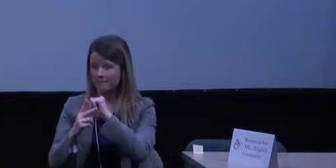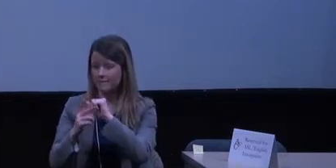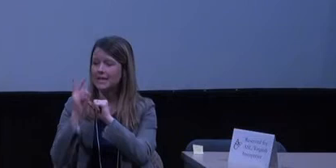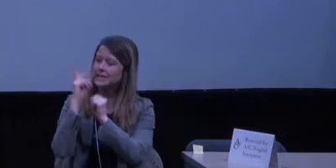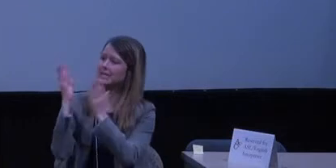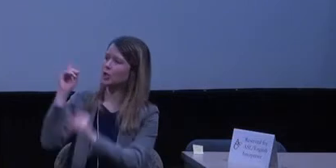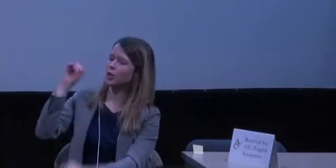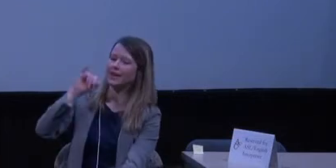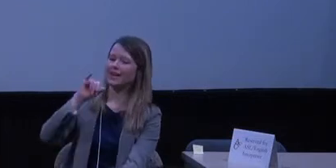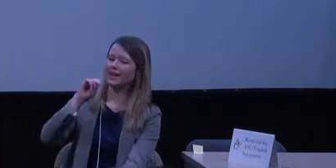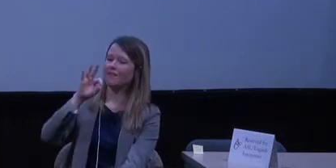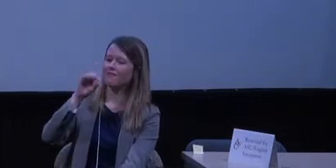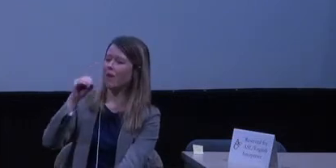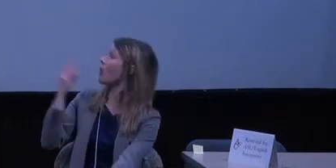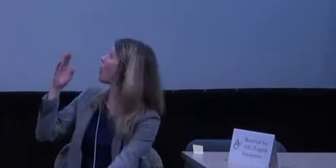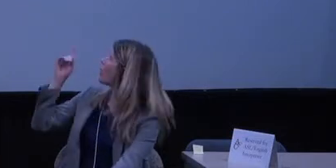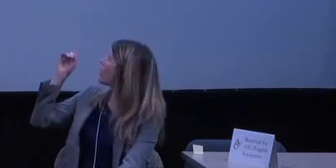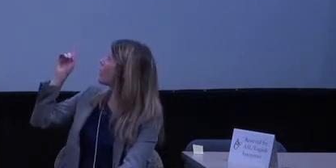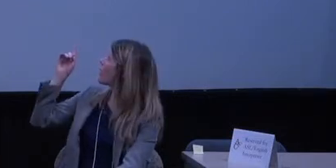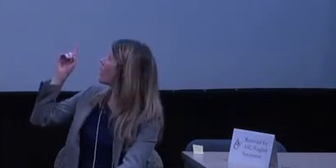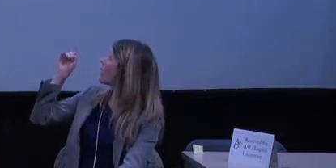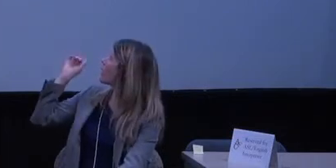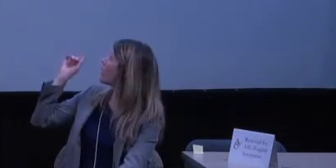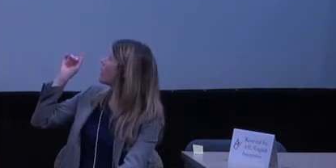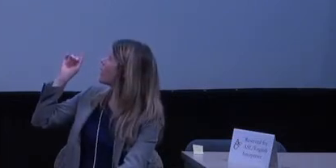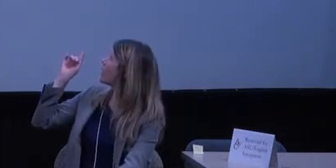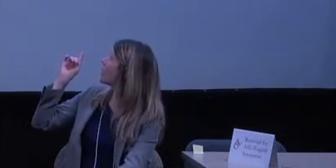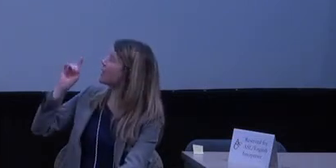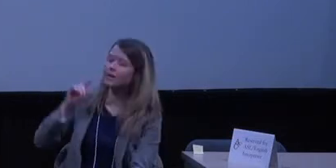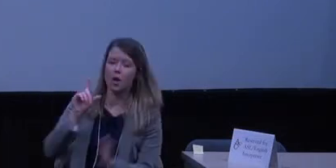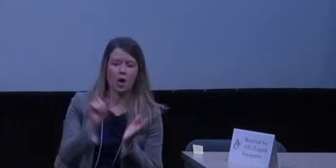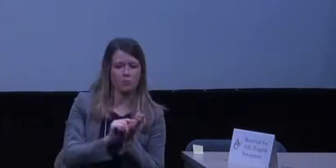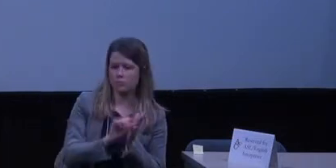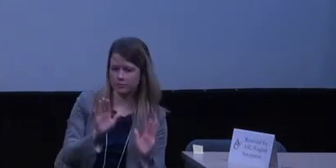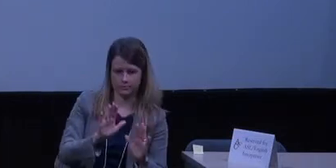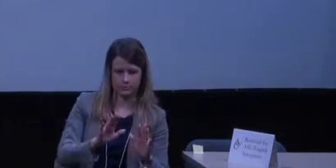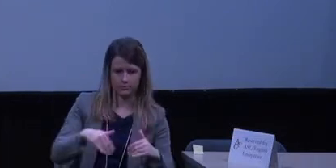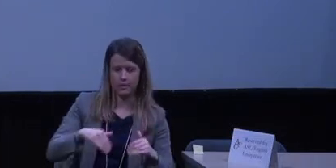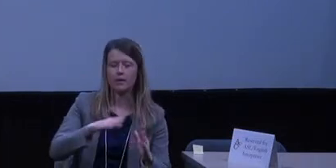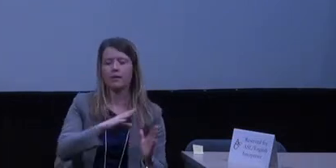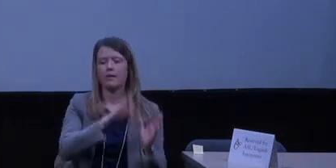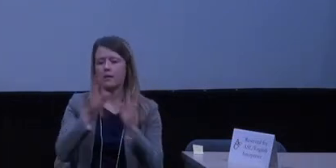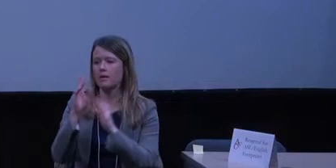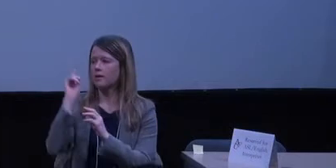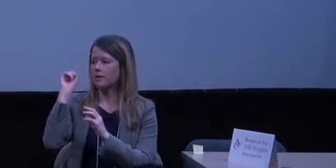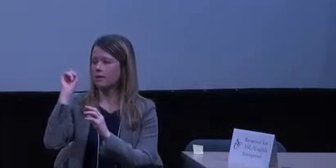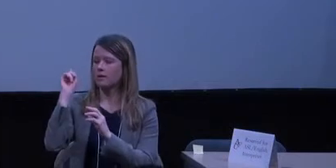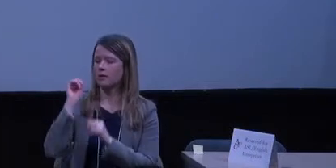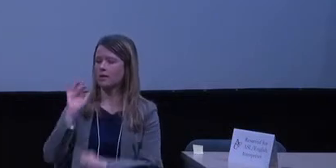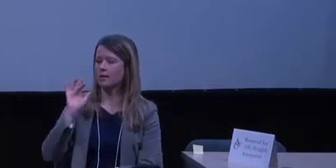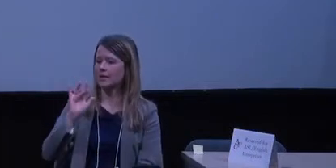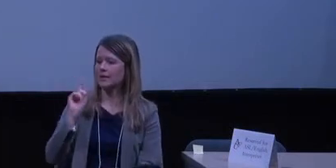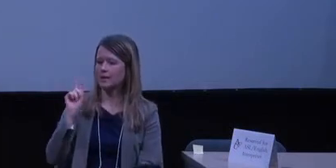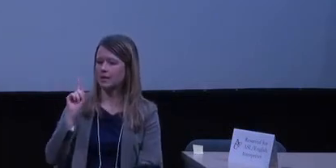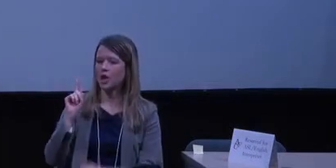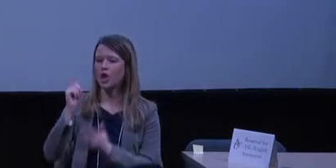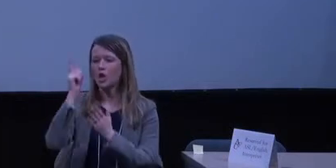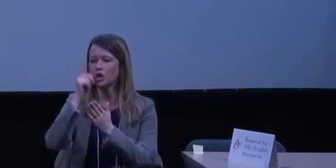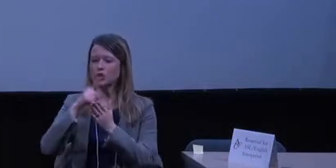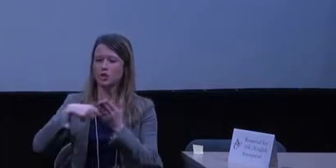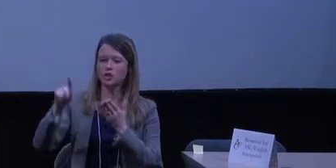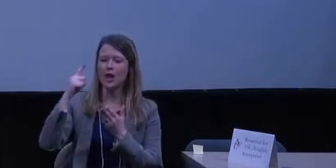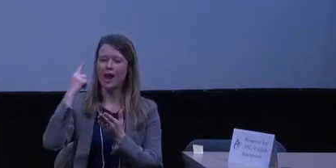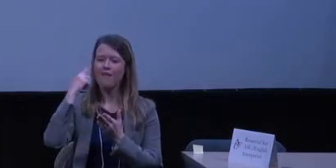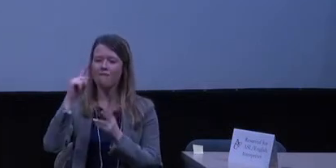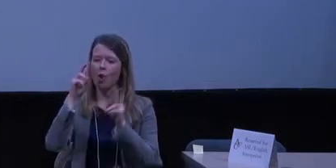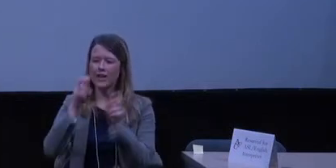in the info, so instead of going to print, you're going to come down here and you're going to go to check for